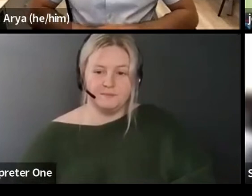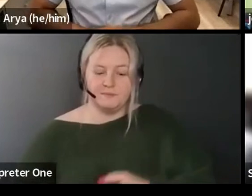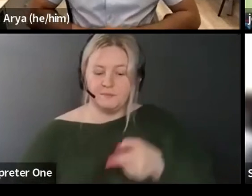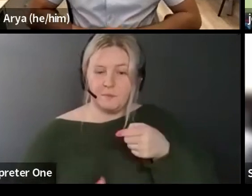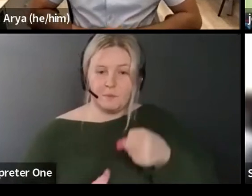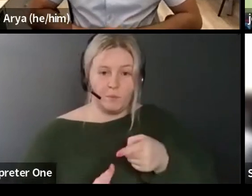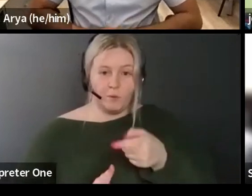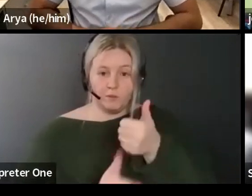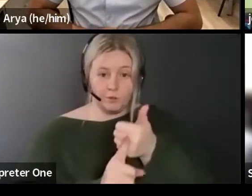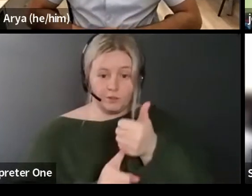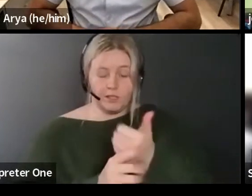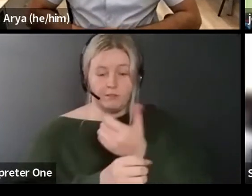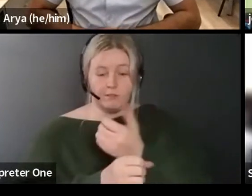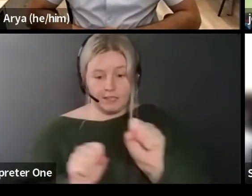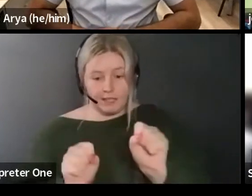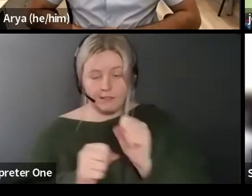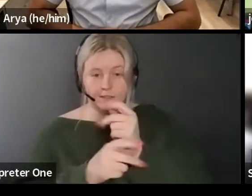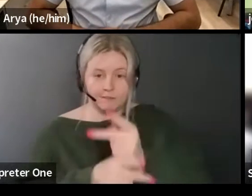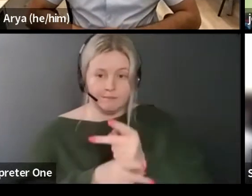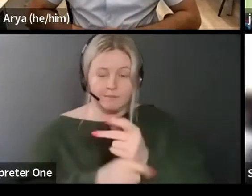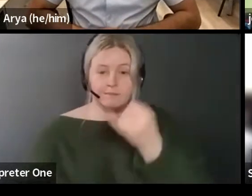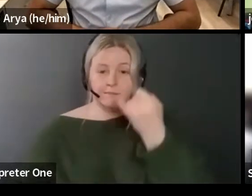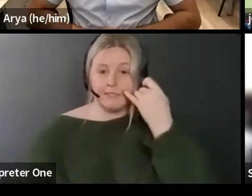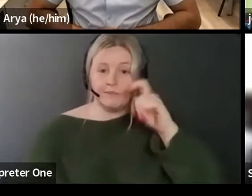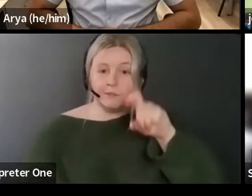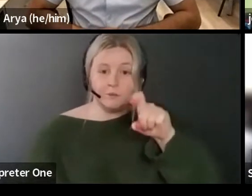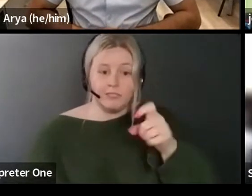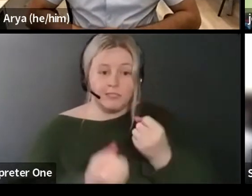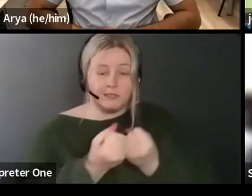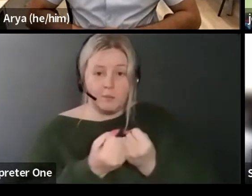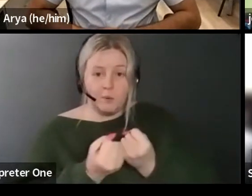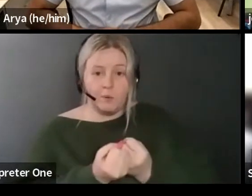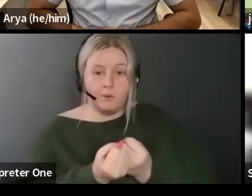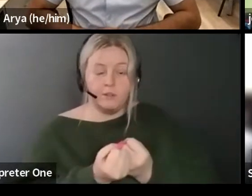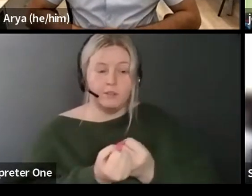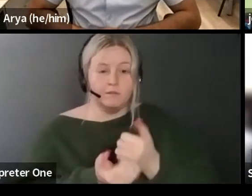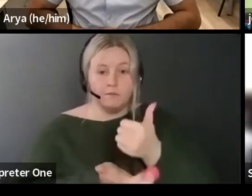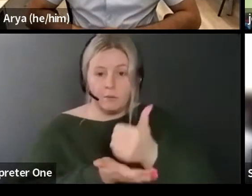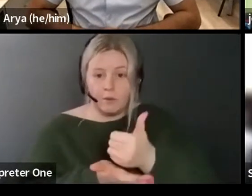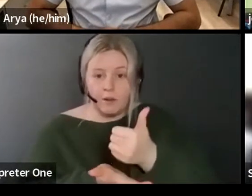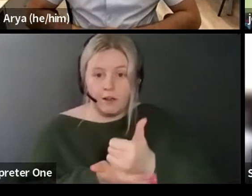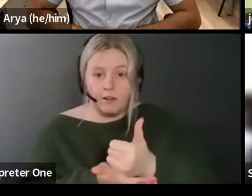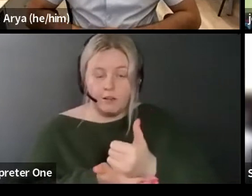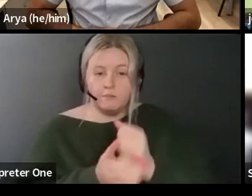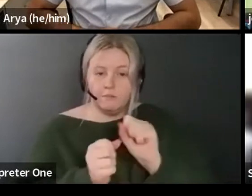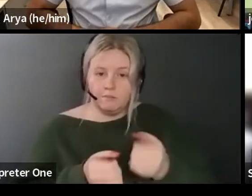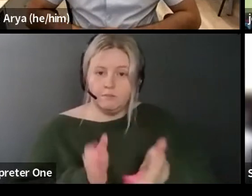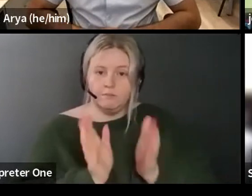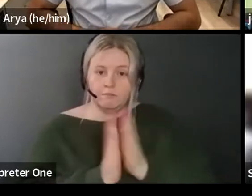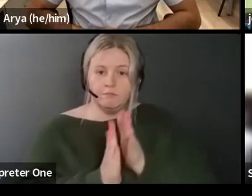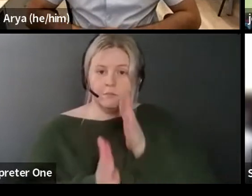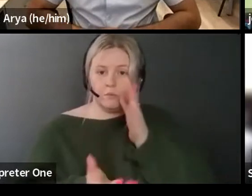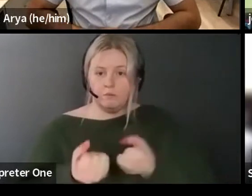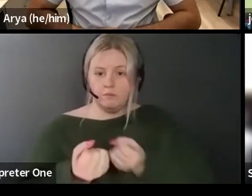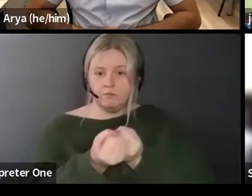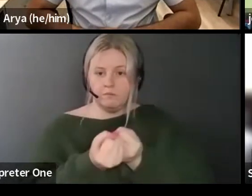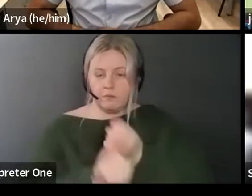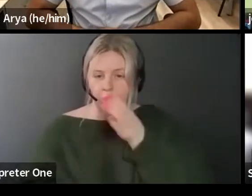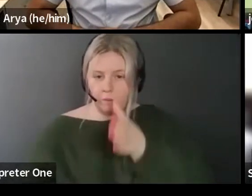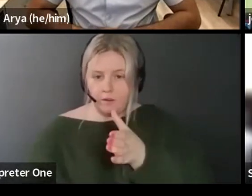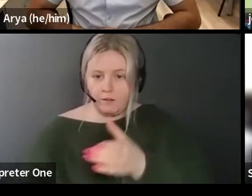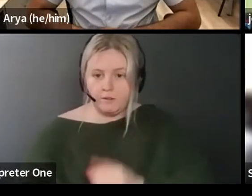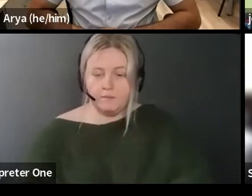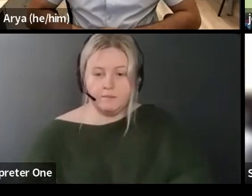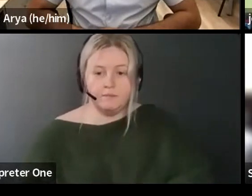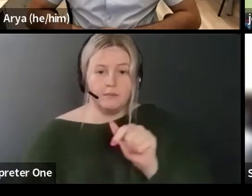yourself safe. And if you need support, get that support. This broadcast will